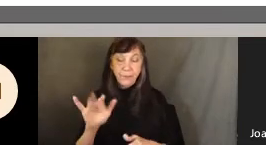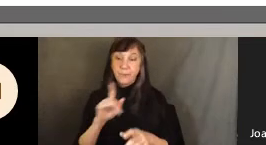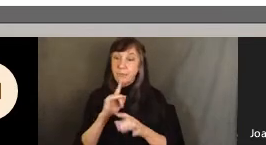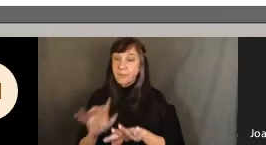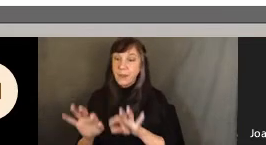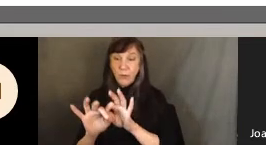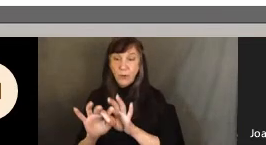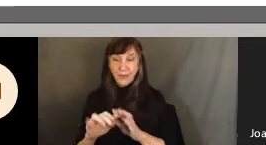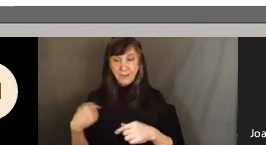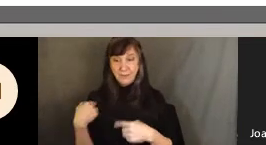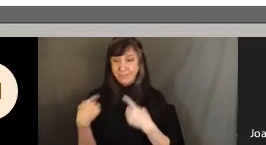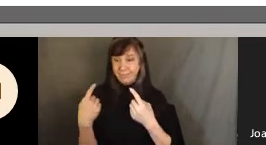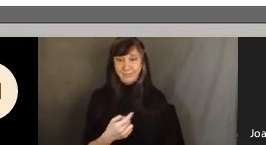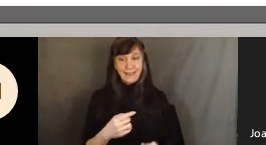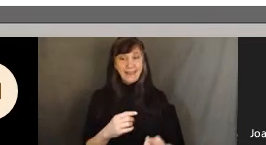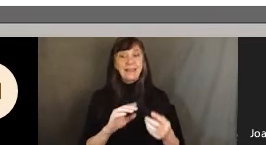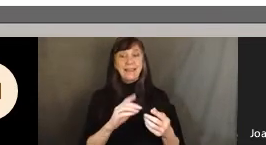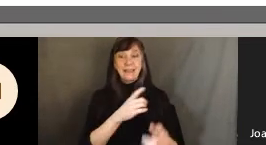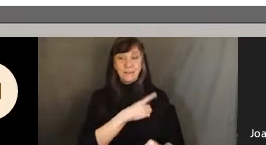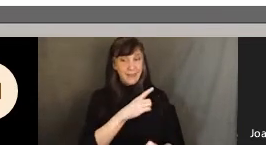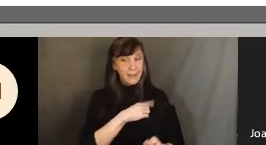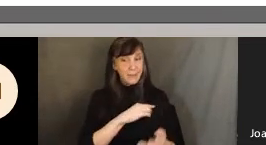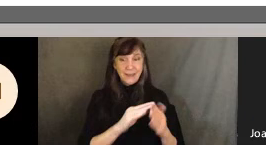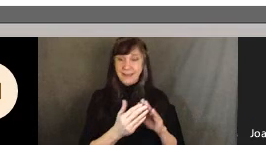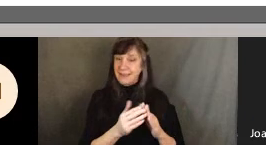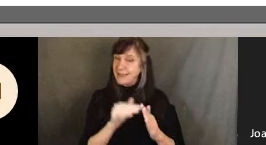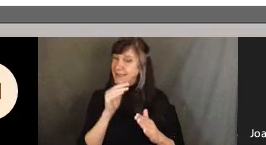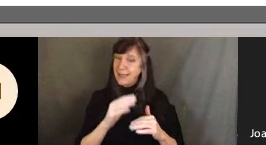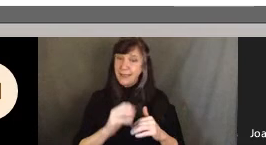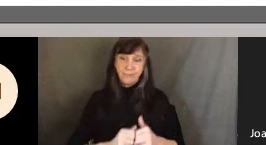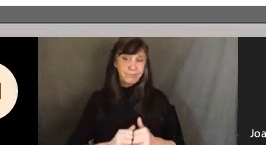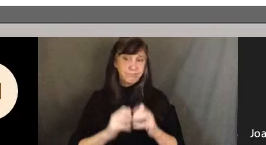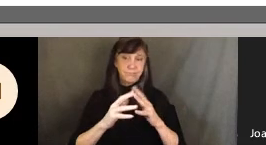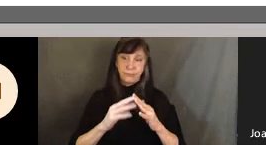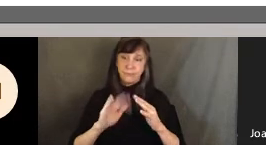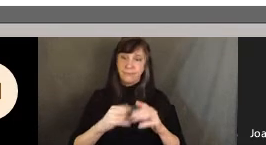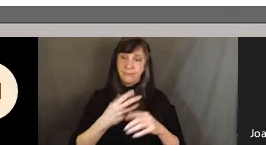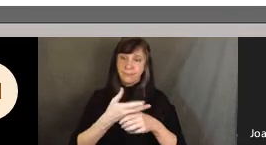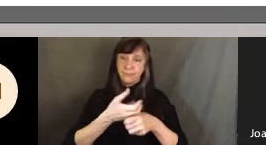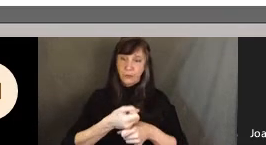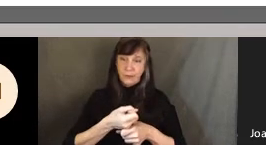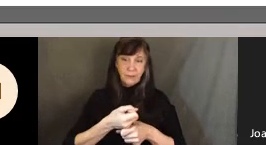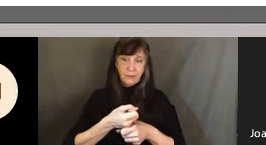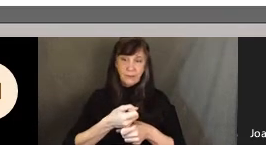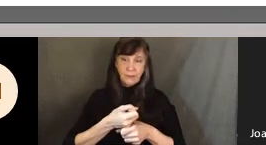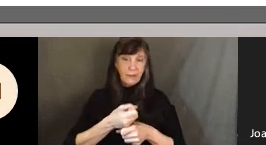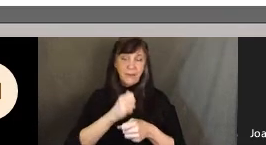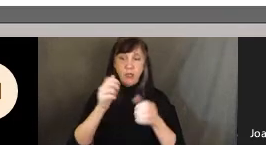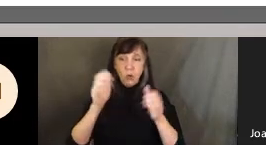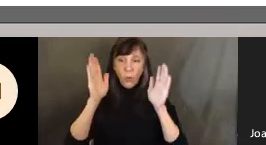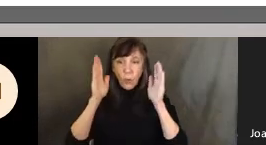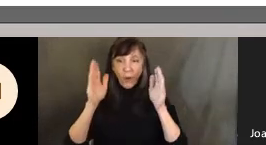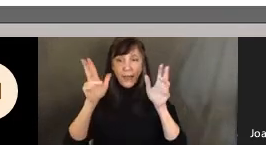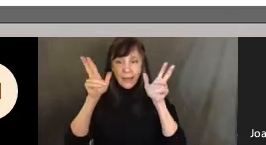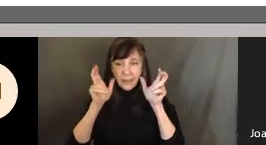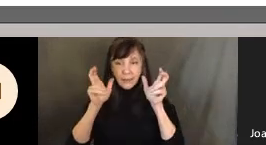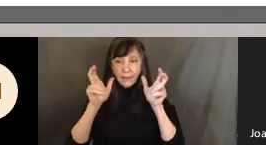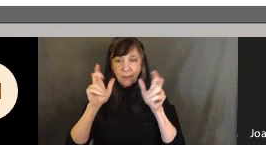not built that trust to demonstrate that it can listen to the needs of the